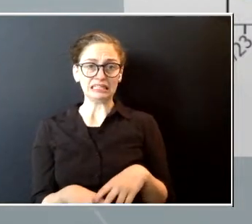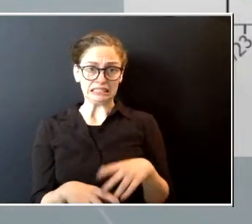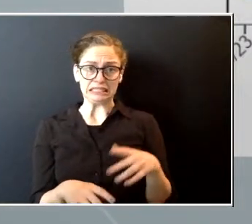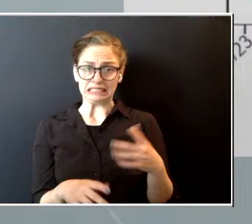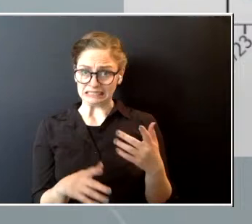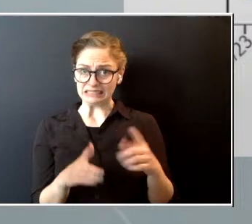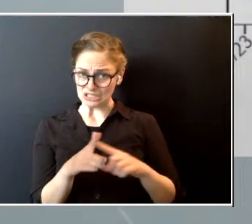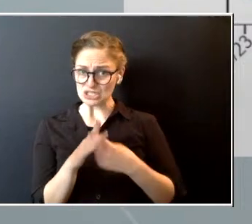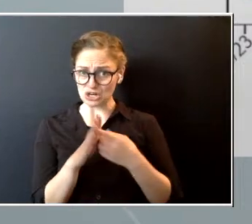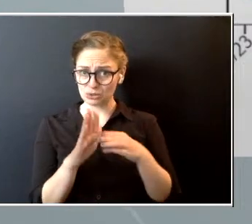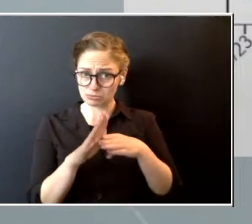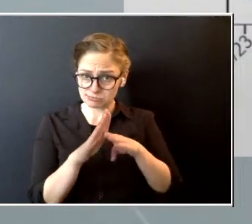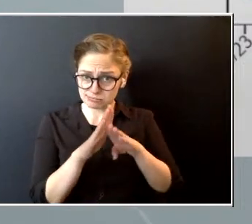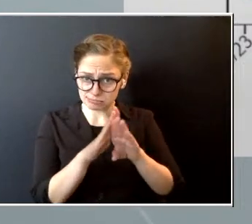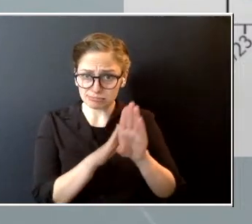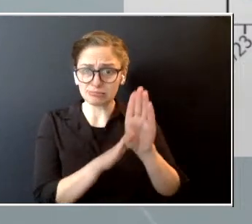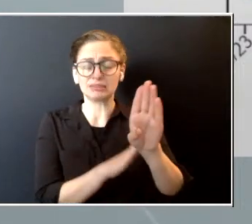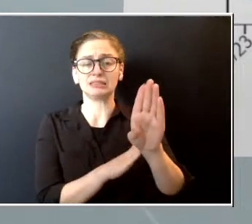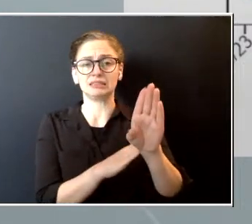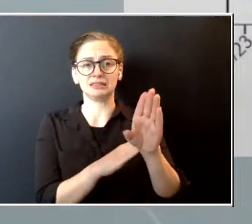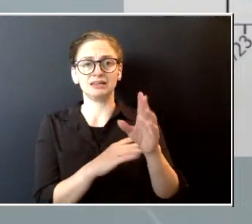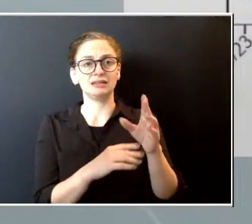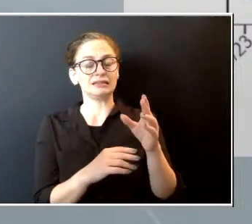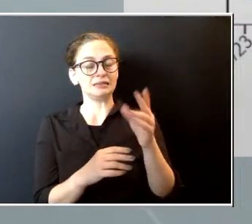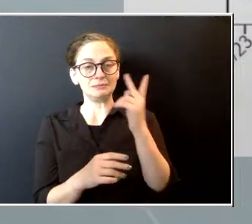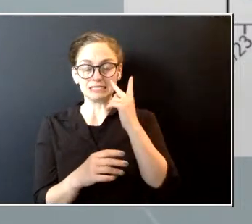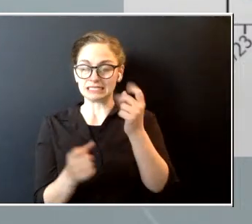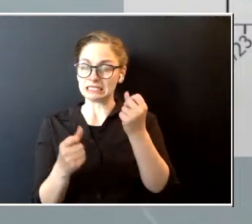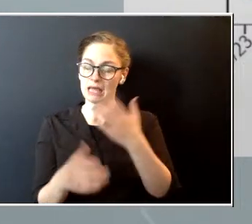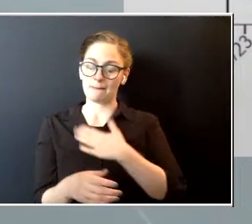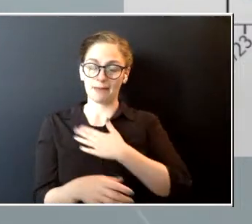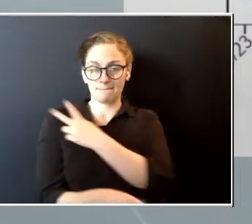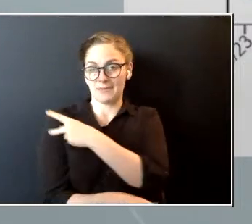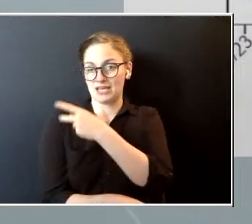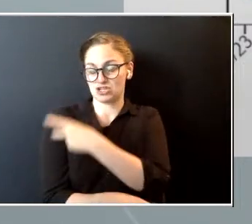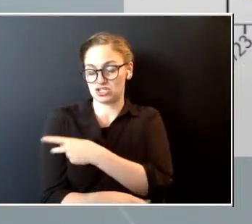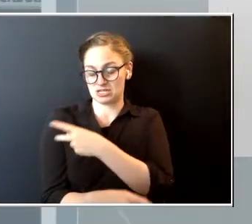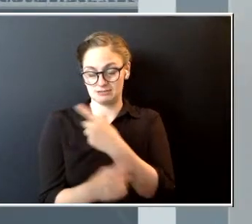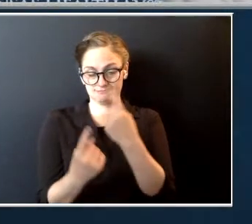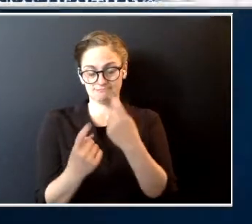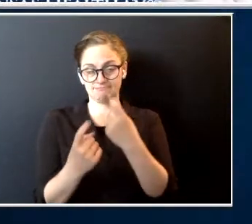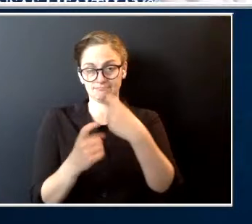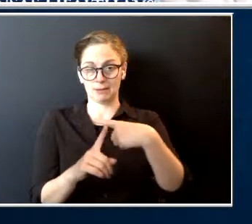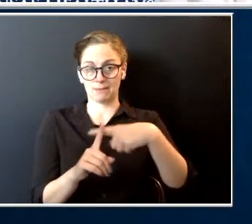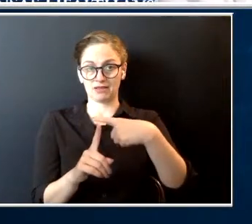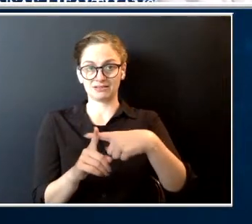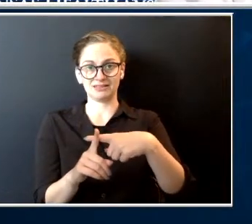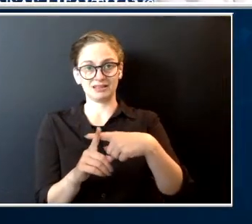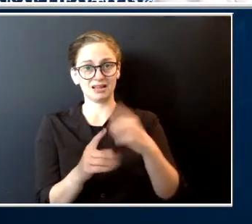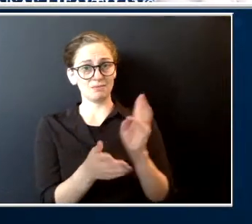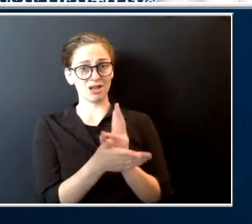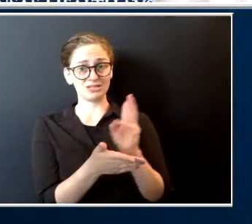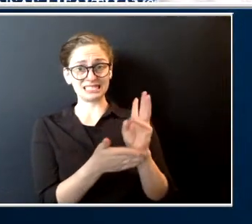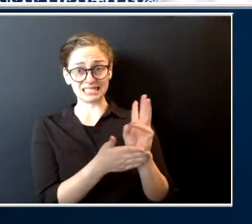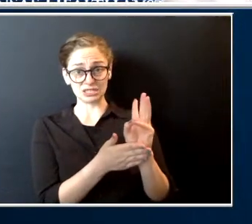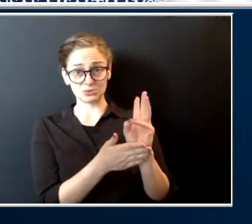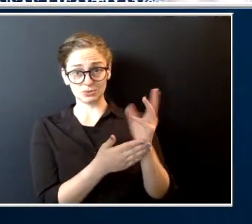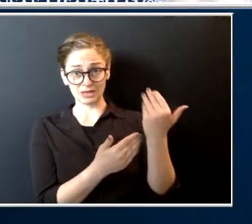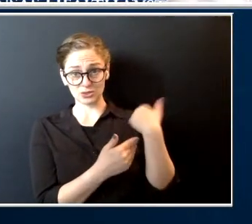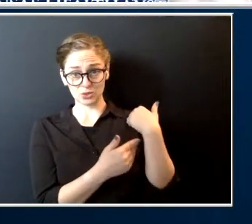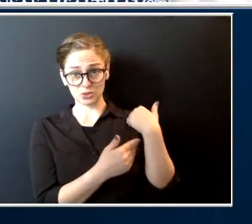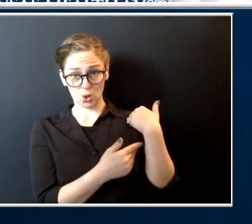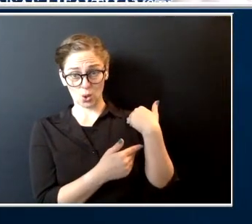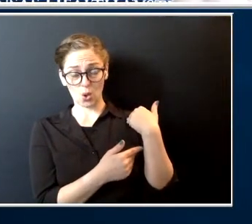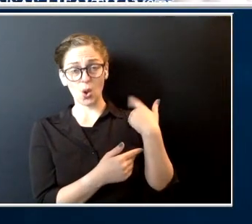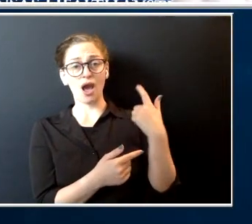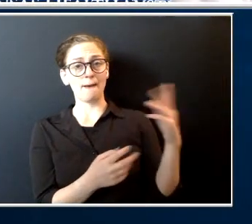having a lot of patients test positive, and honestly, when I came back from a fishing trip about 6 weeks ago, I was positive. But I never felt too sick this